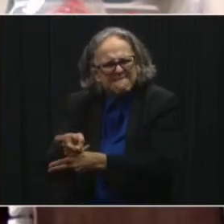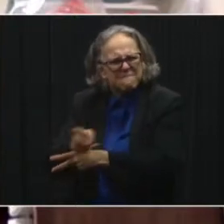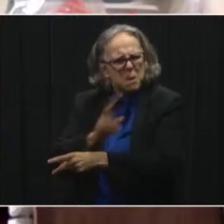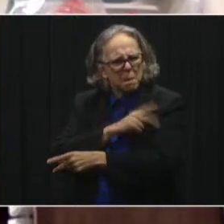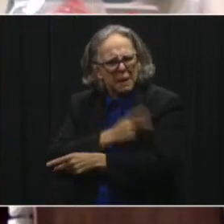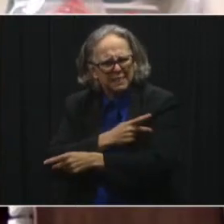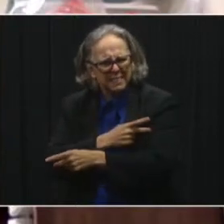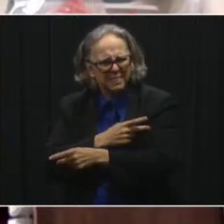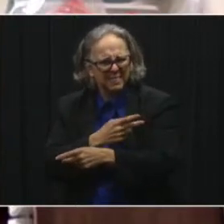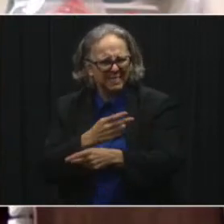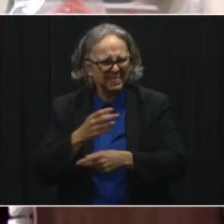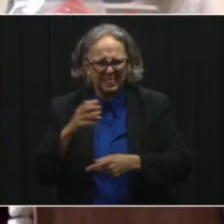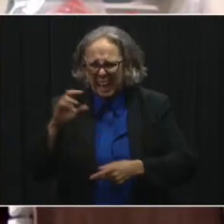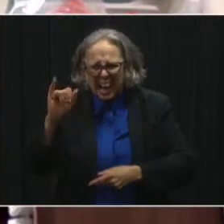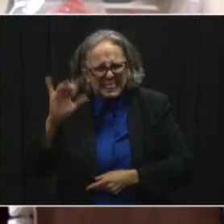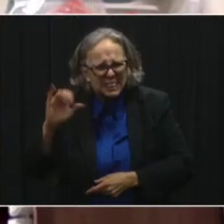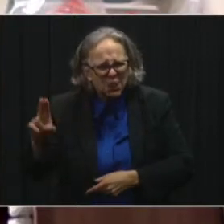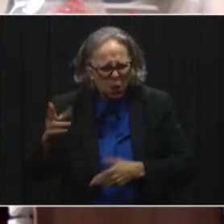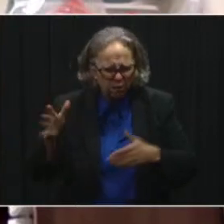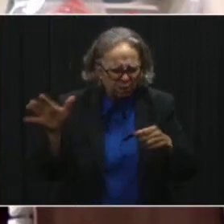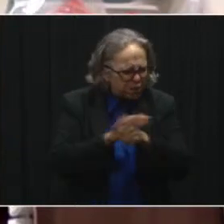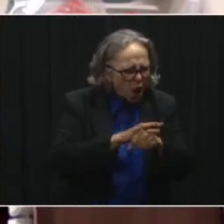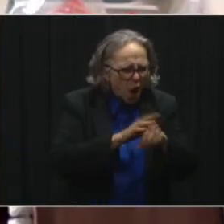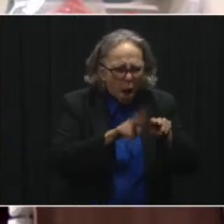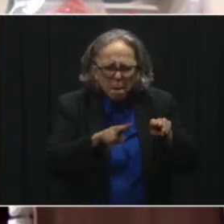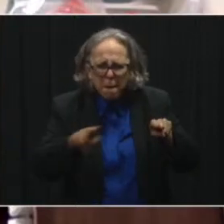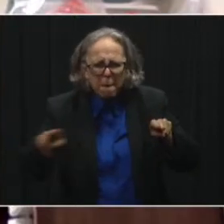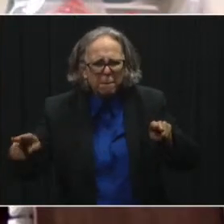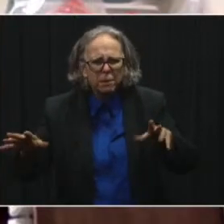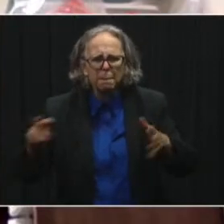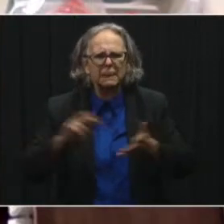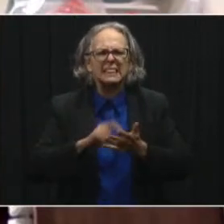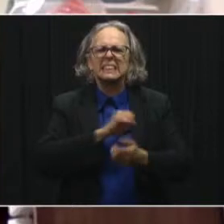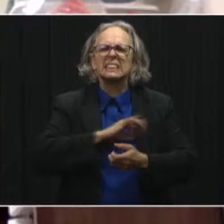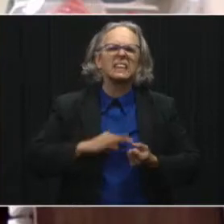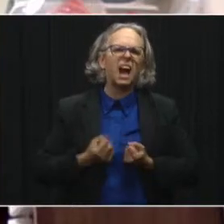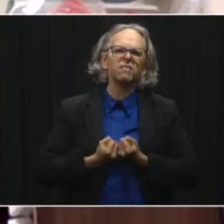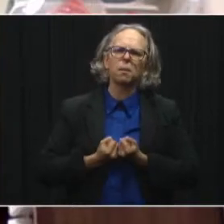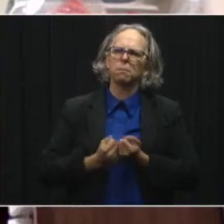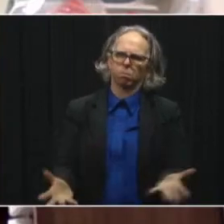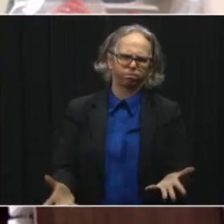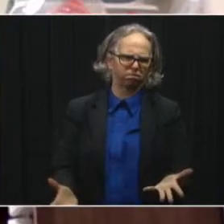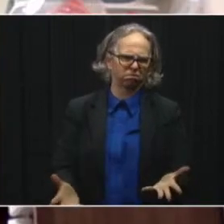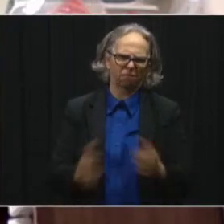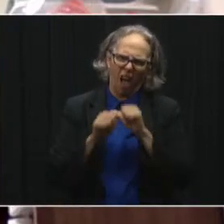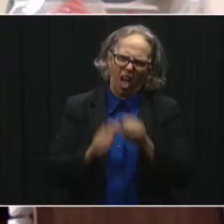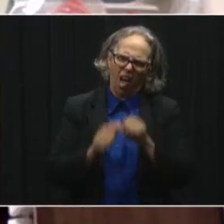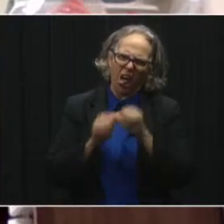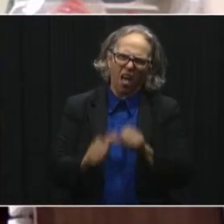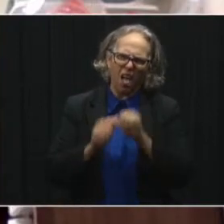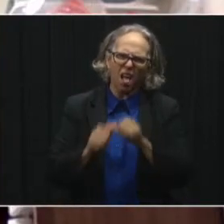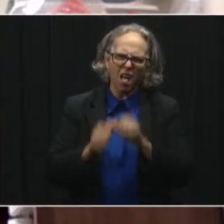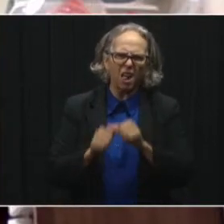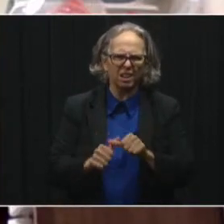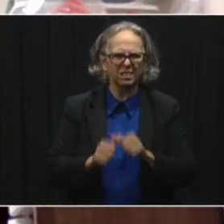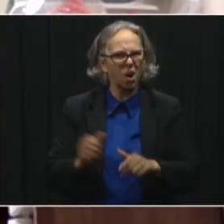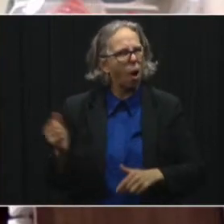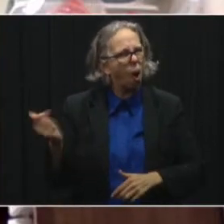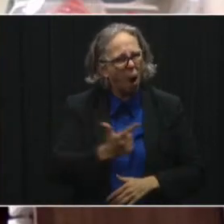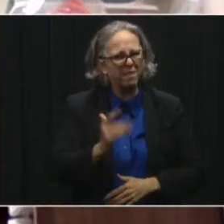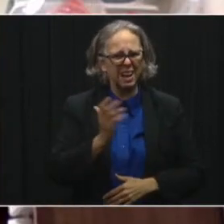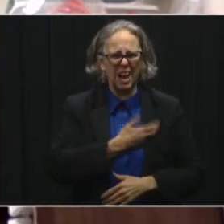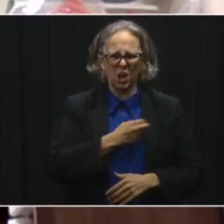it's just draining for the staff, the nurses, the respiratory therapists, everybody. And, but we're pulling